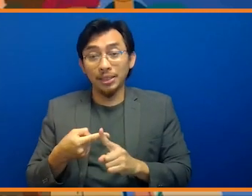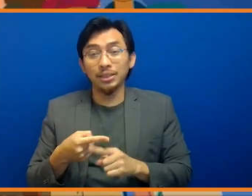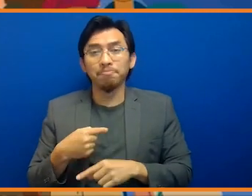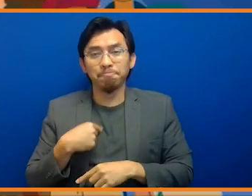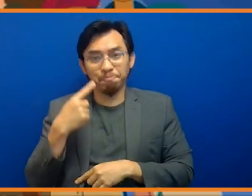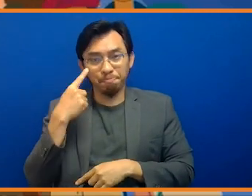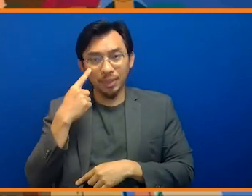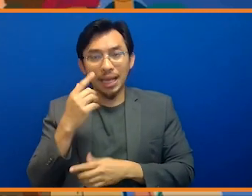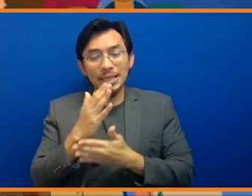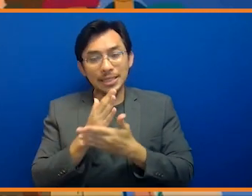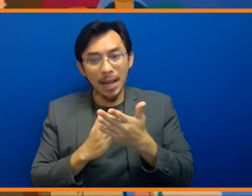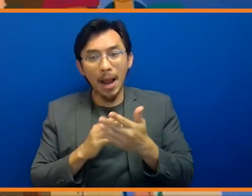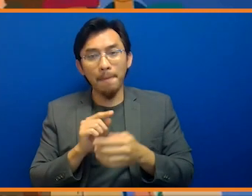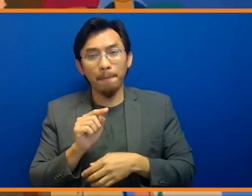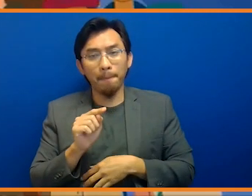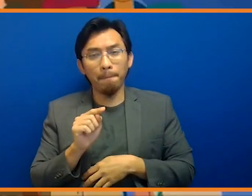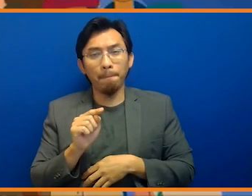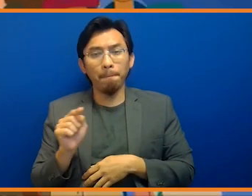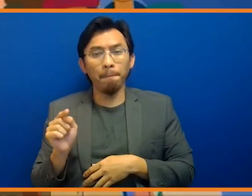think, some